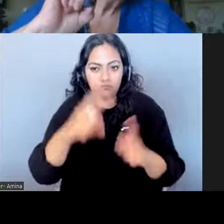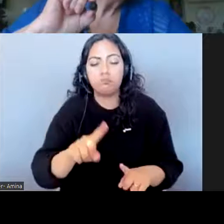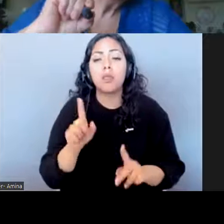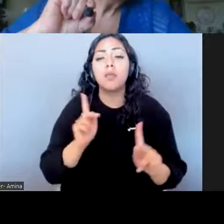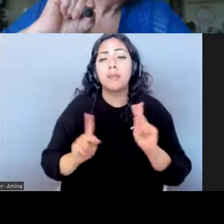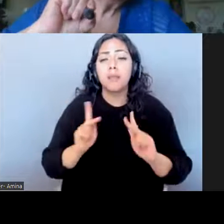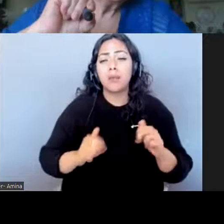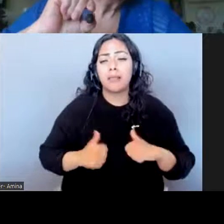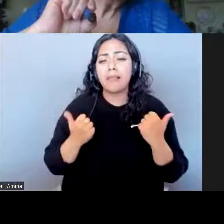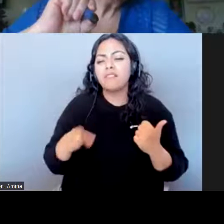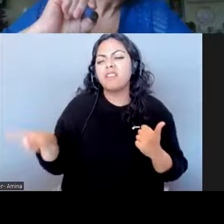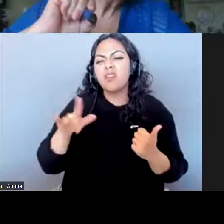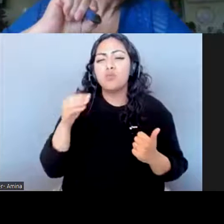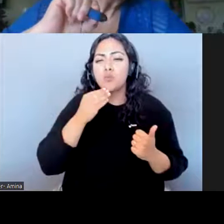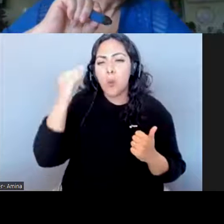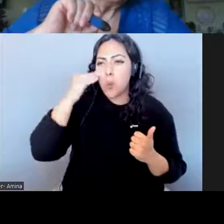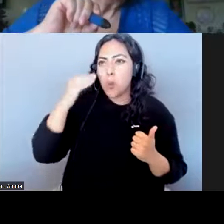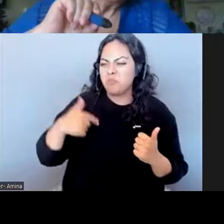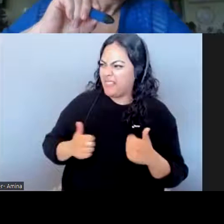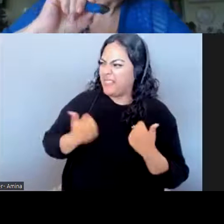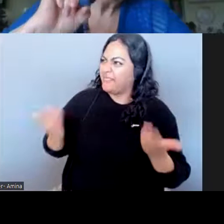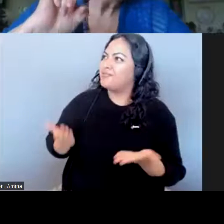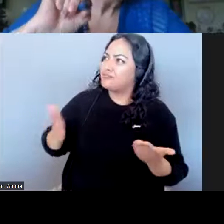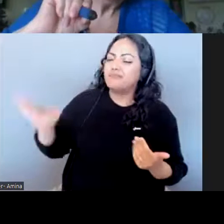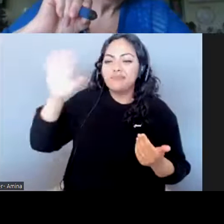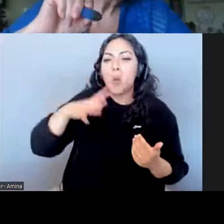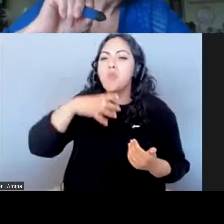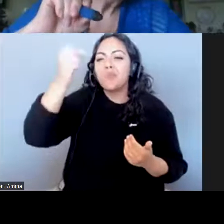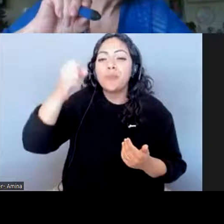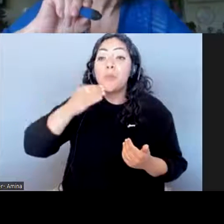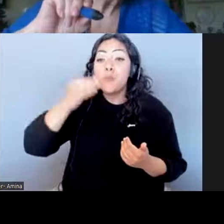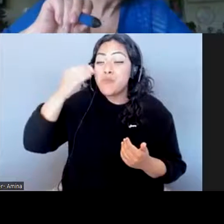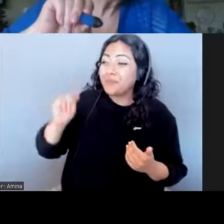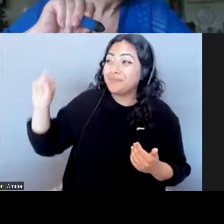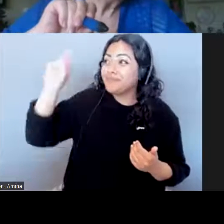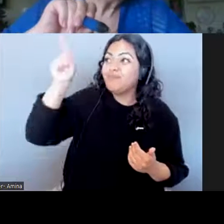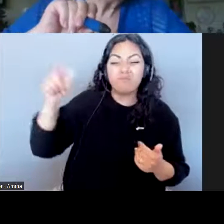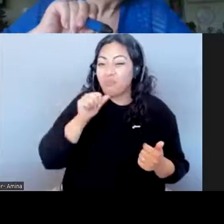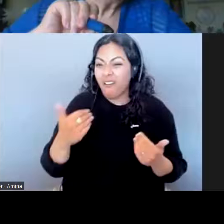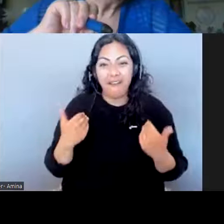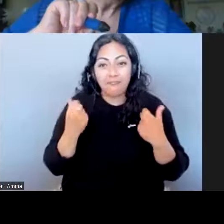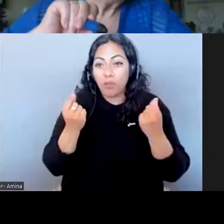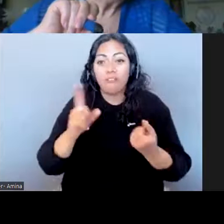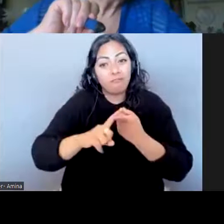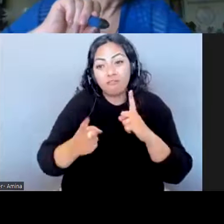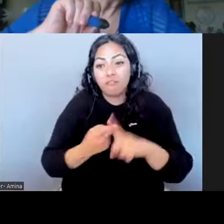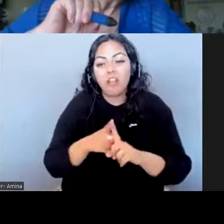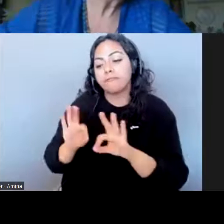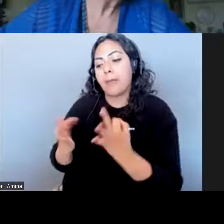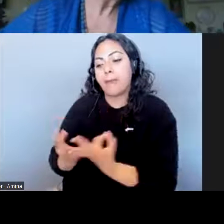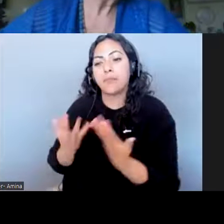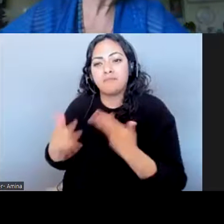they don't have a lot of younger friends except family. So even that would make a tremendous difference to anyone's